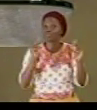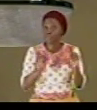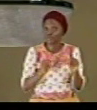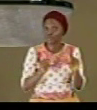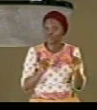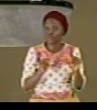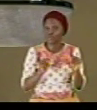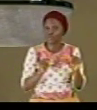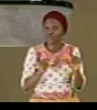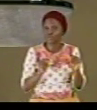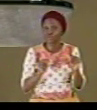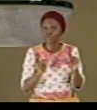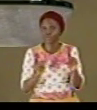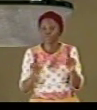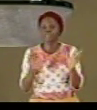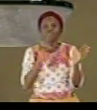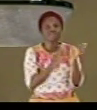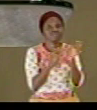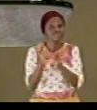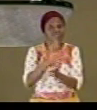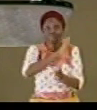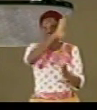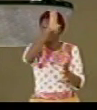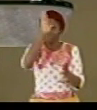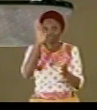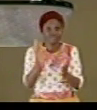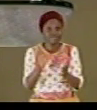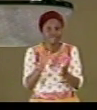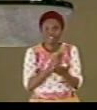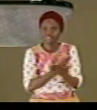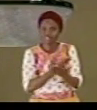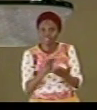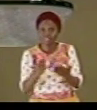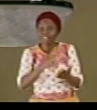no. Yes, Jesus, we never fail.